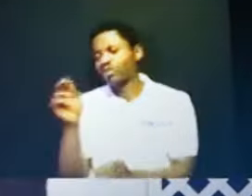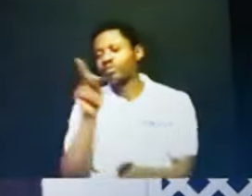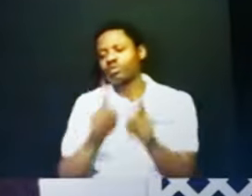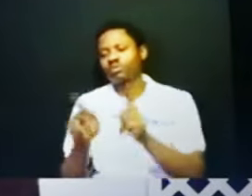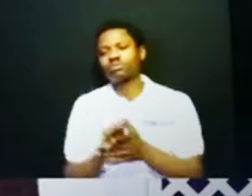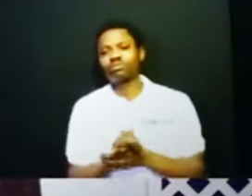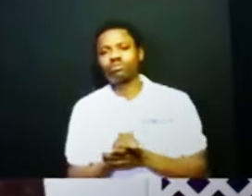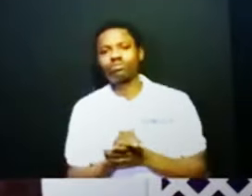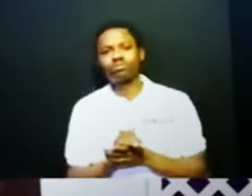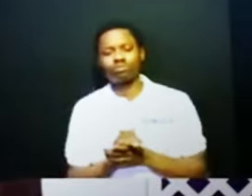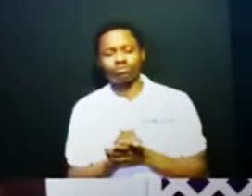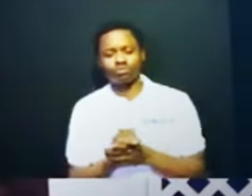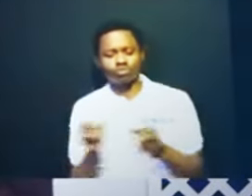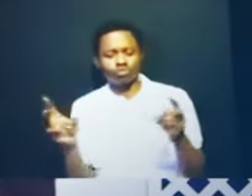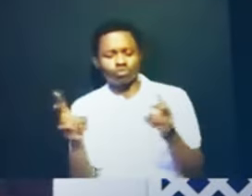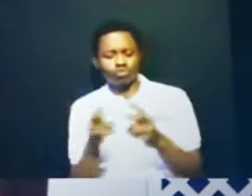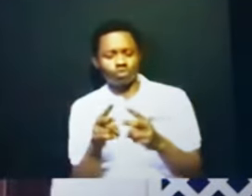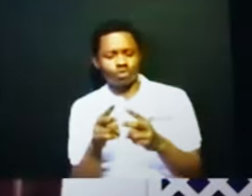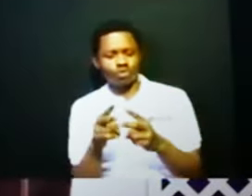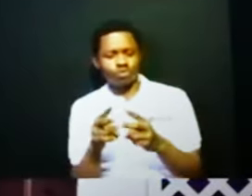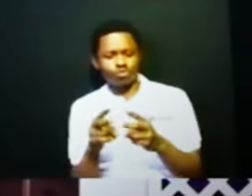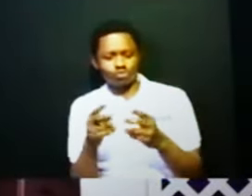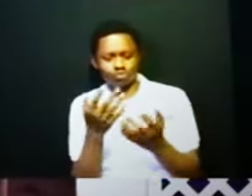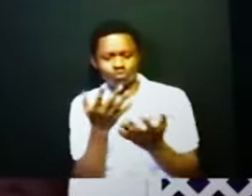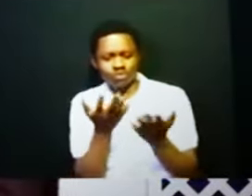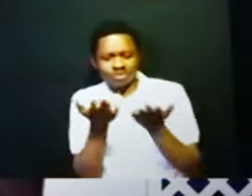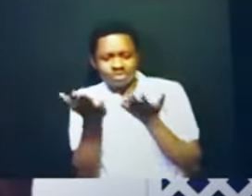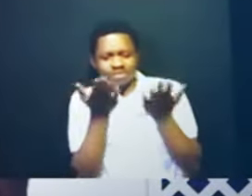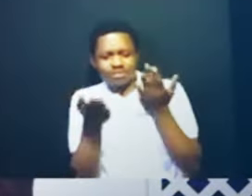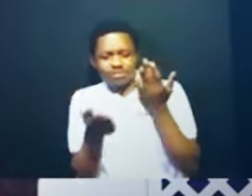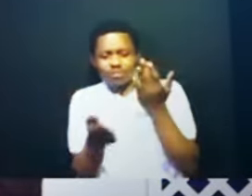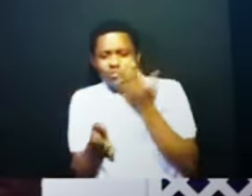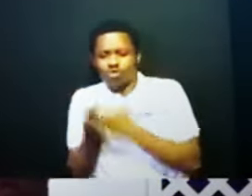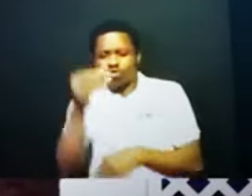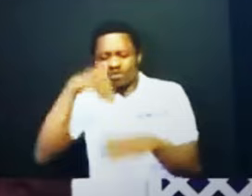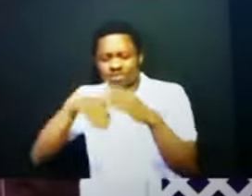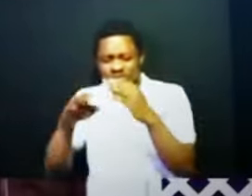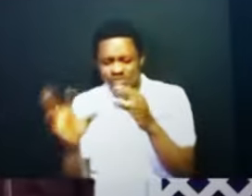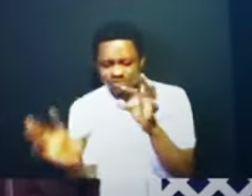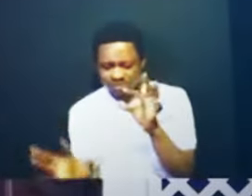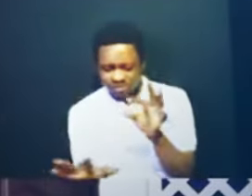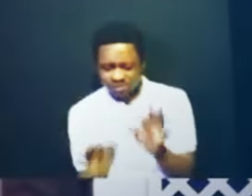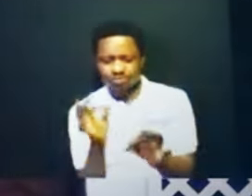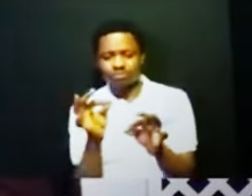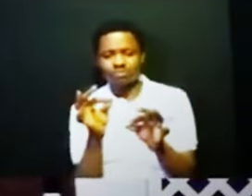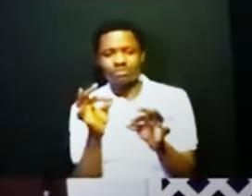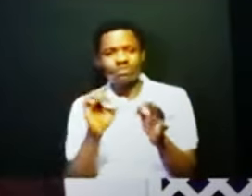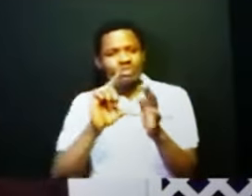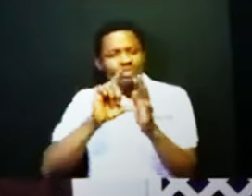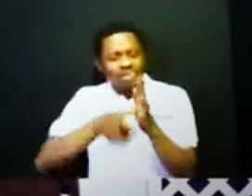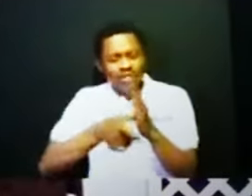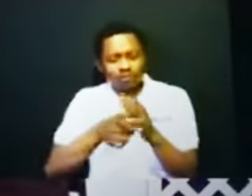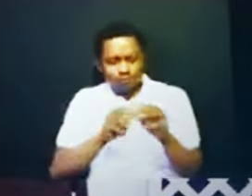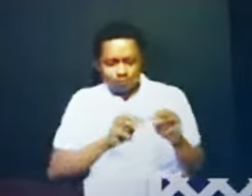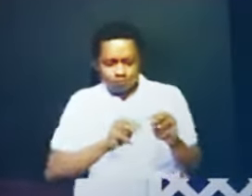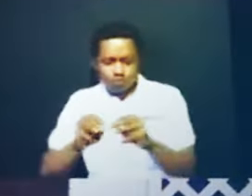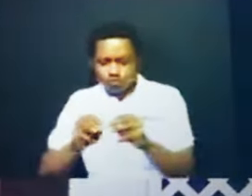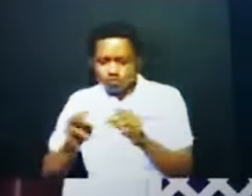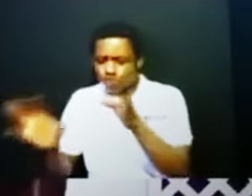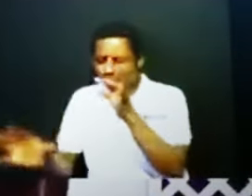into spirituality. That we will move on from spirituality to character.